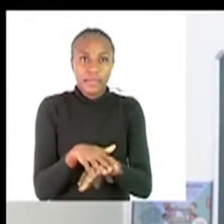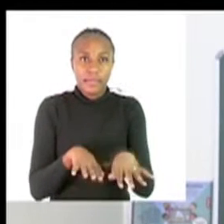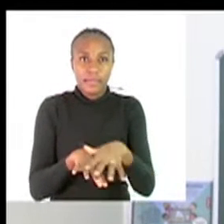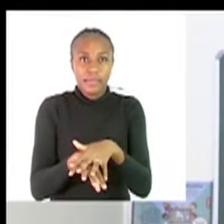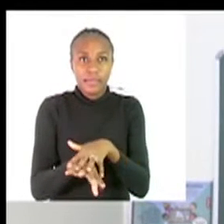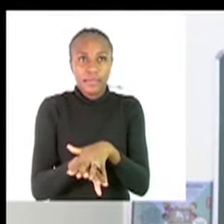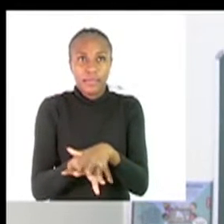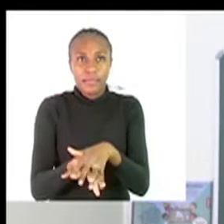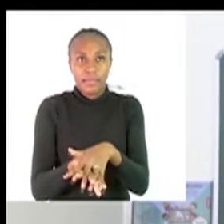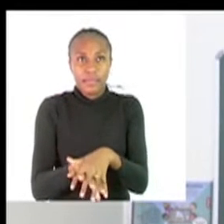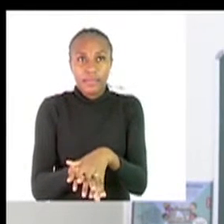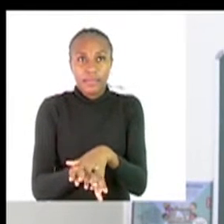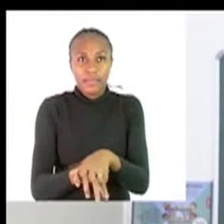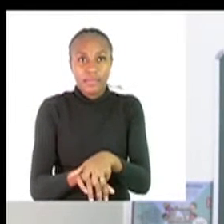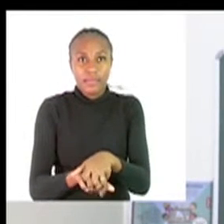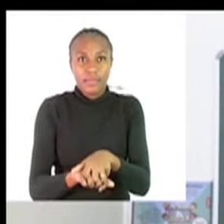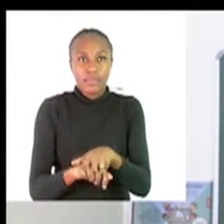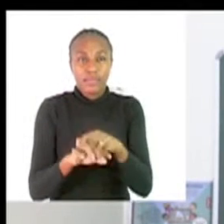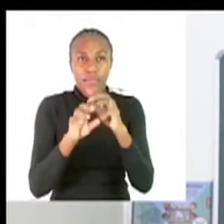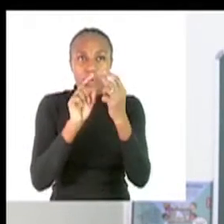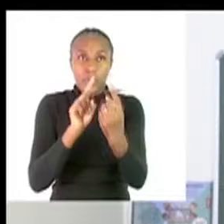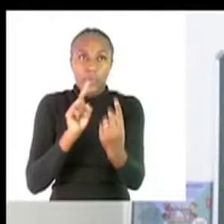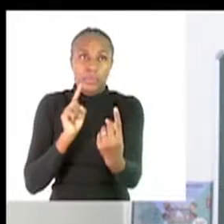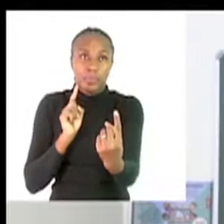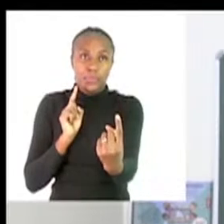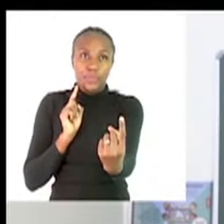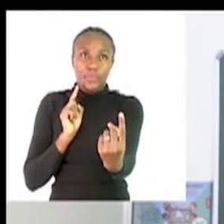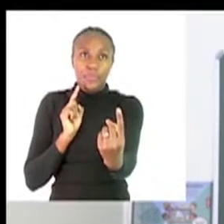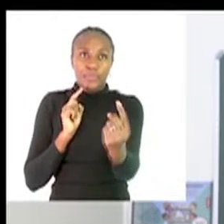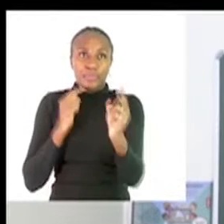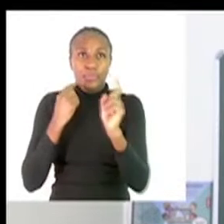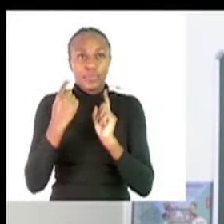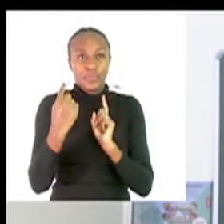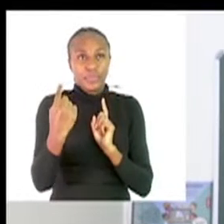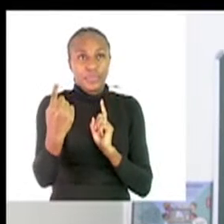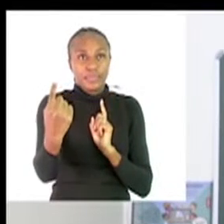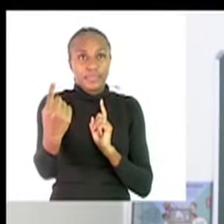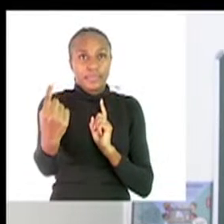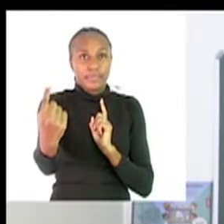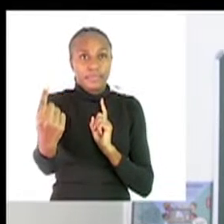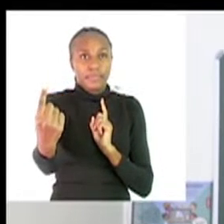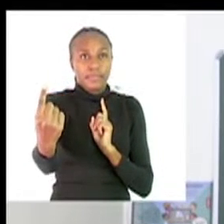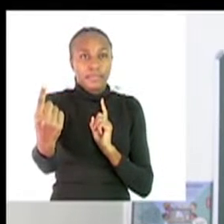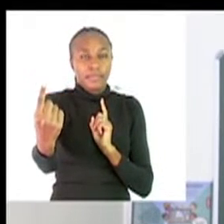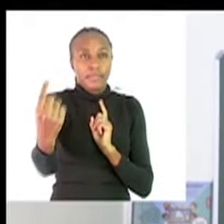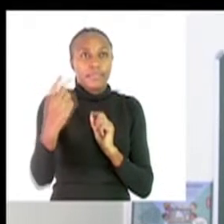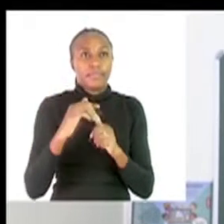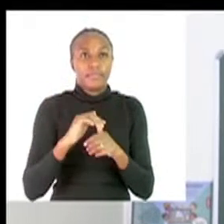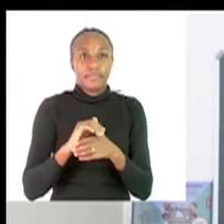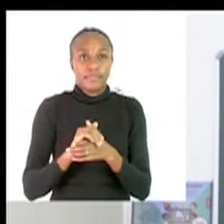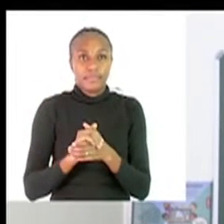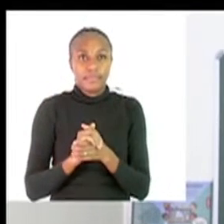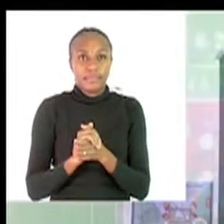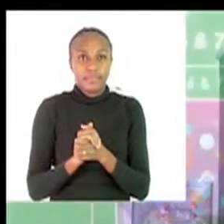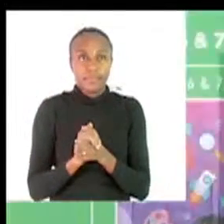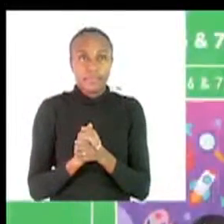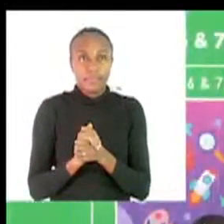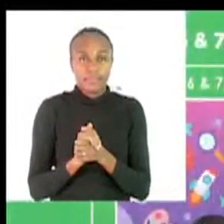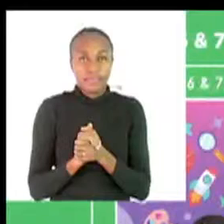top. And do not forget to check the social distancing. Make sure that the person is at least 1 meter from